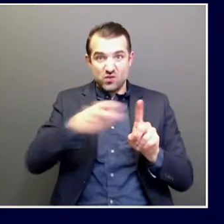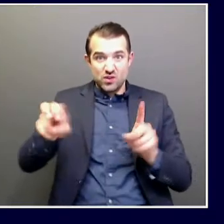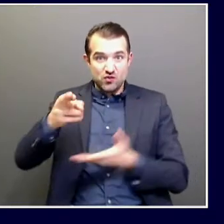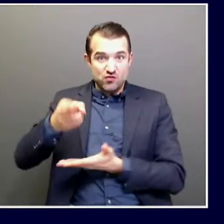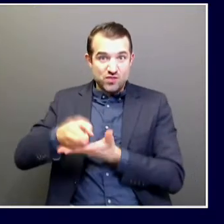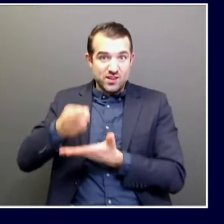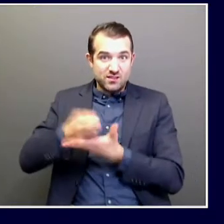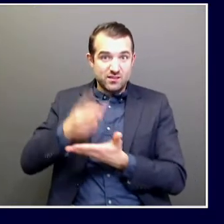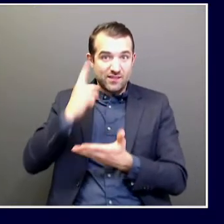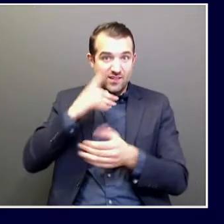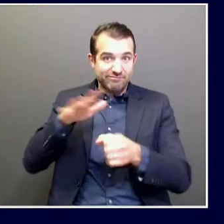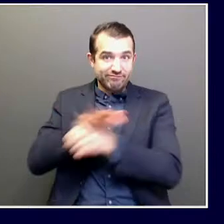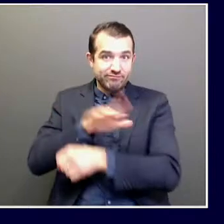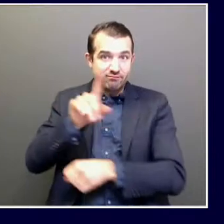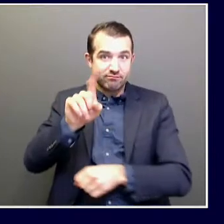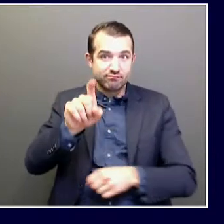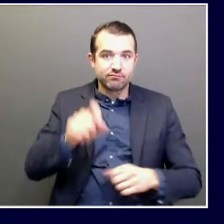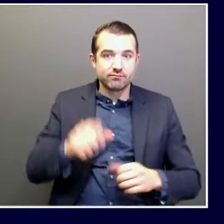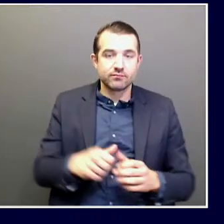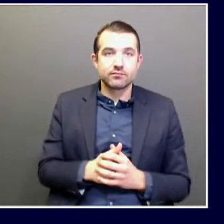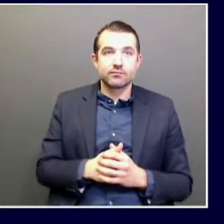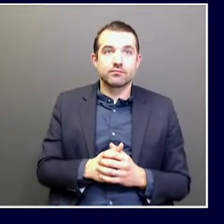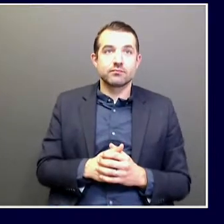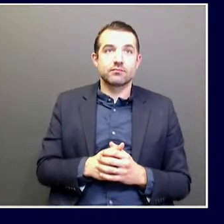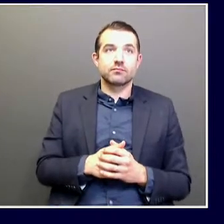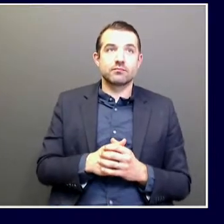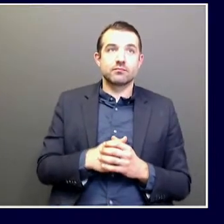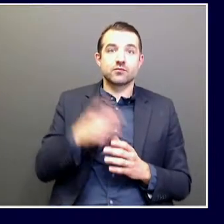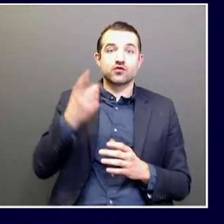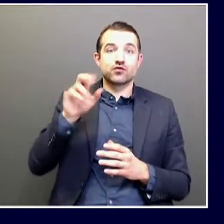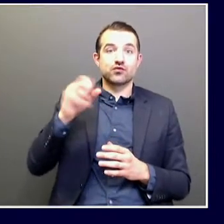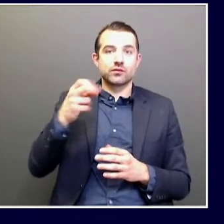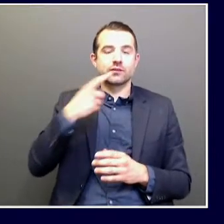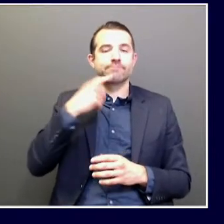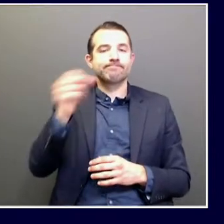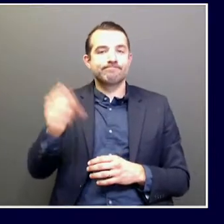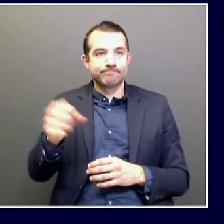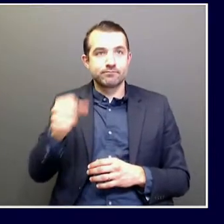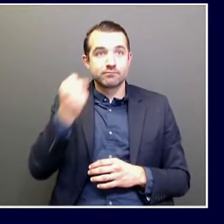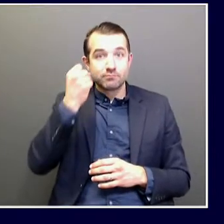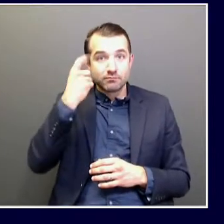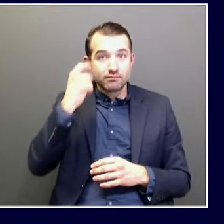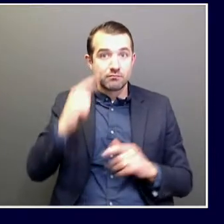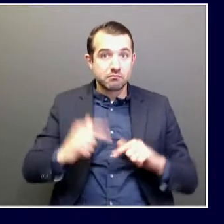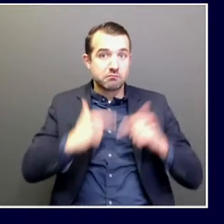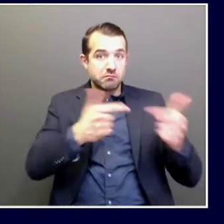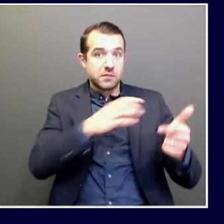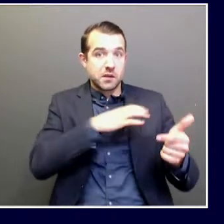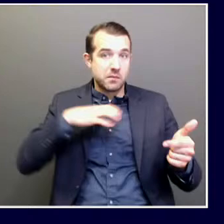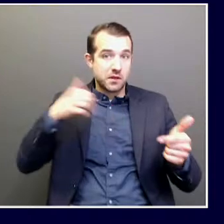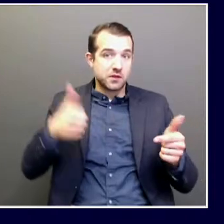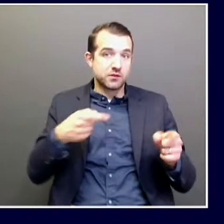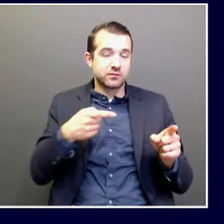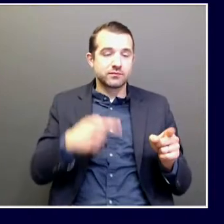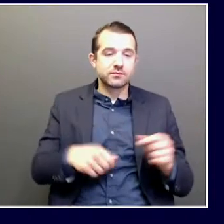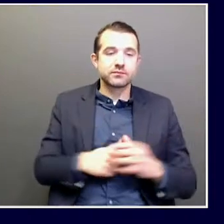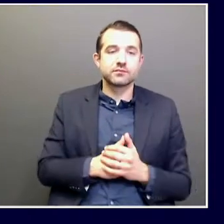over to you. And sorry, Commissioner, you're muted there. Sorry about that. Yep, we have been concerned about